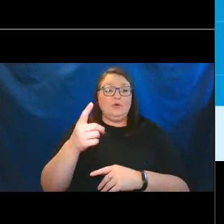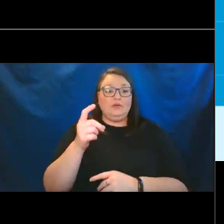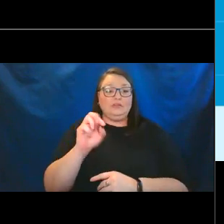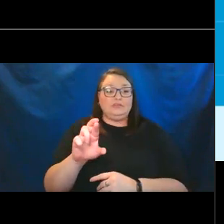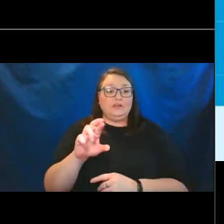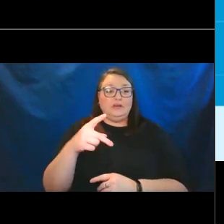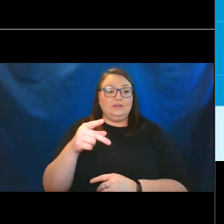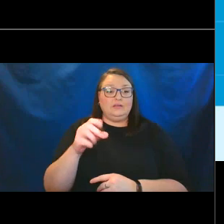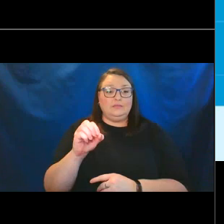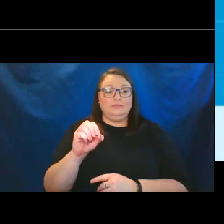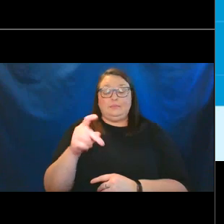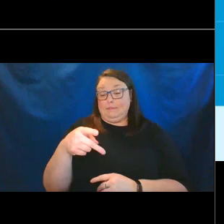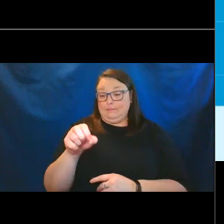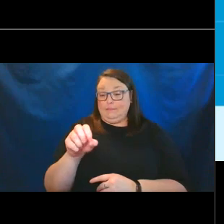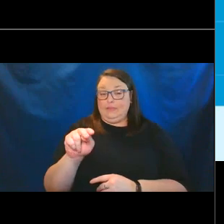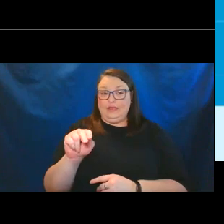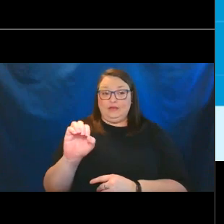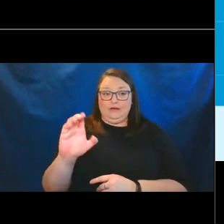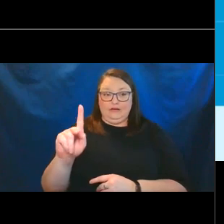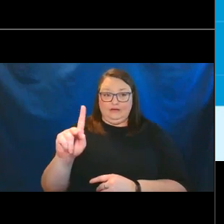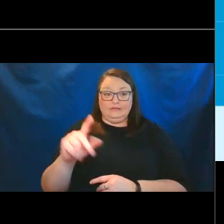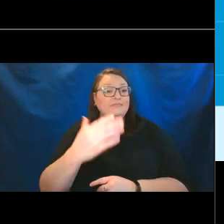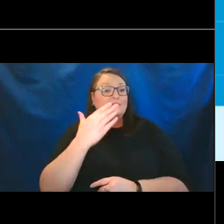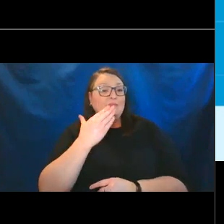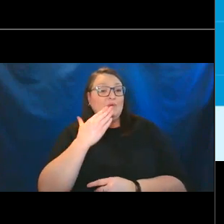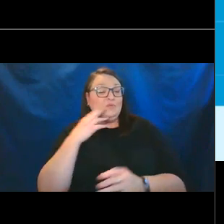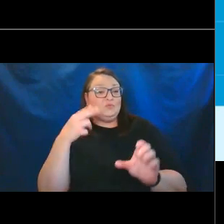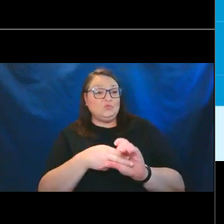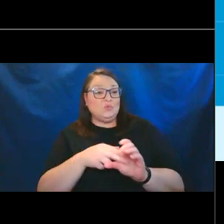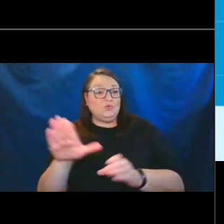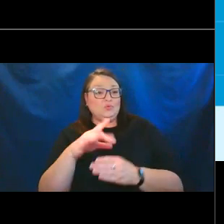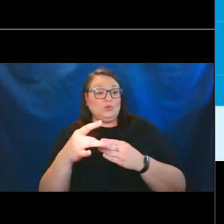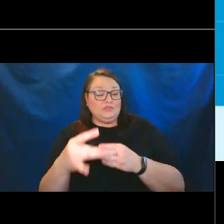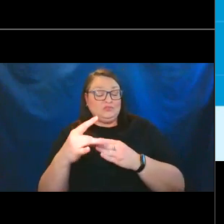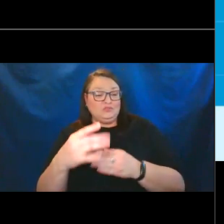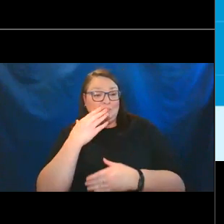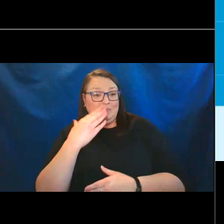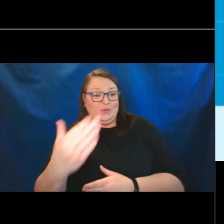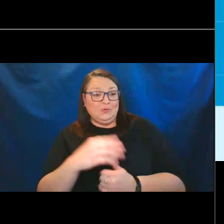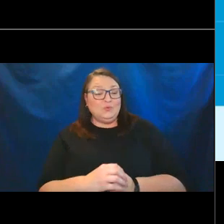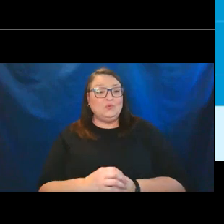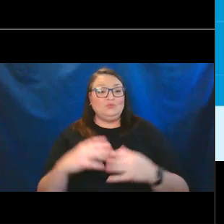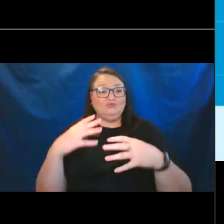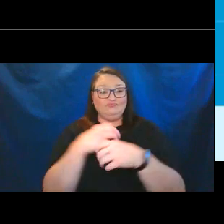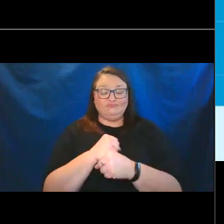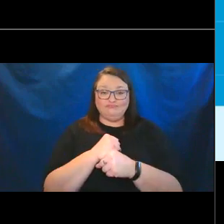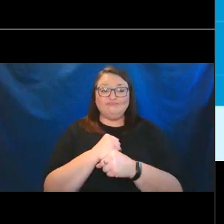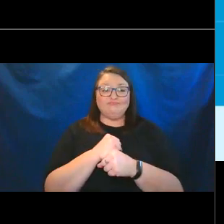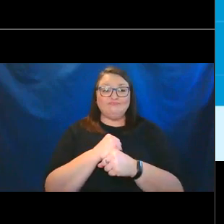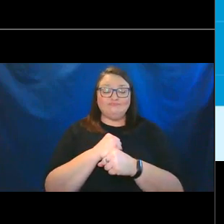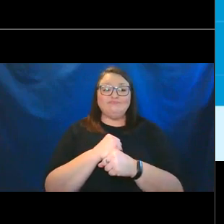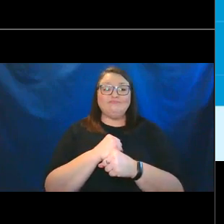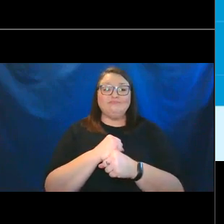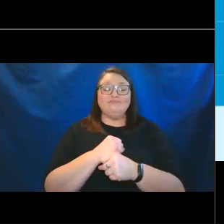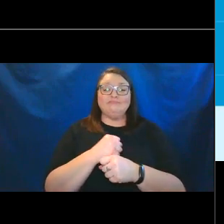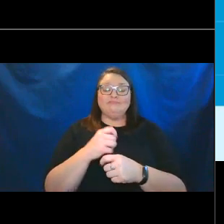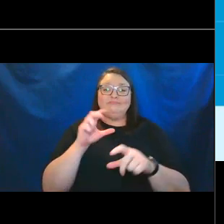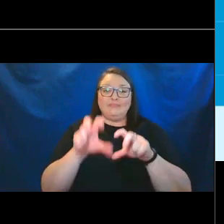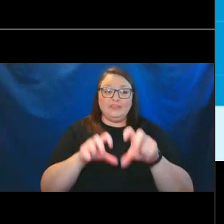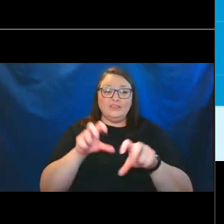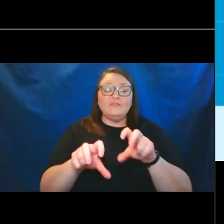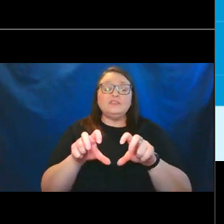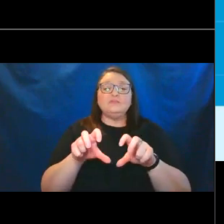Thanks so much, Rick, for joining us and for your leadership. And you summarized the investments and